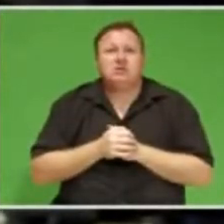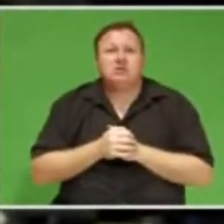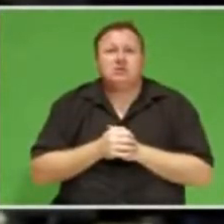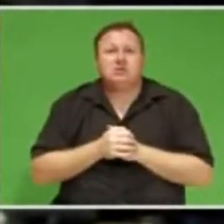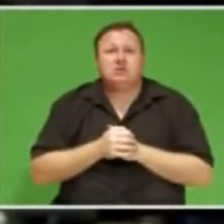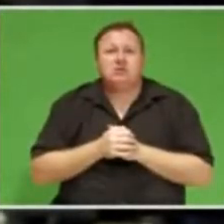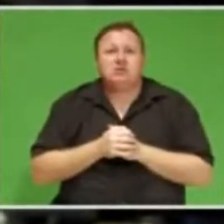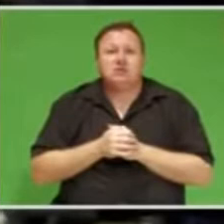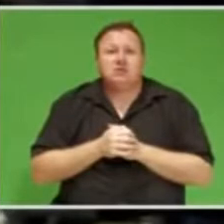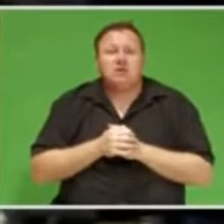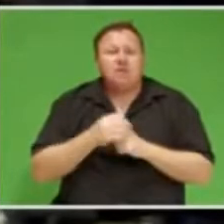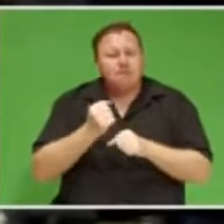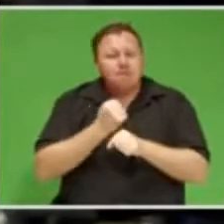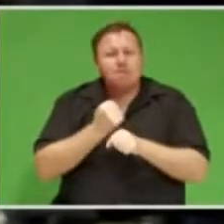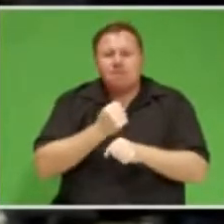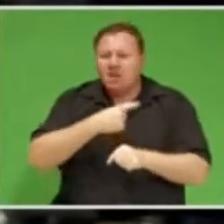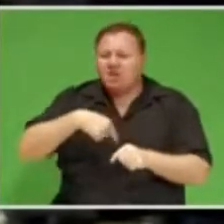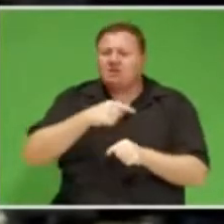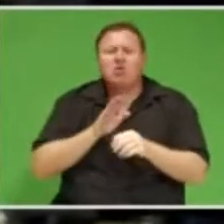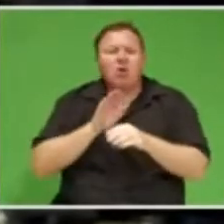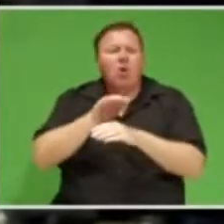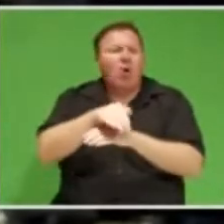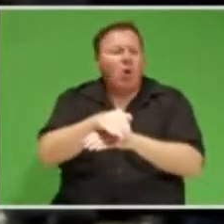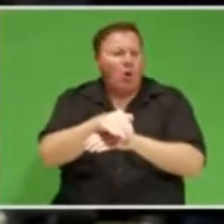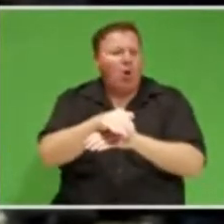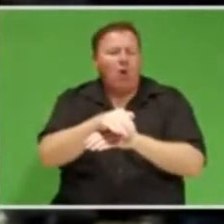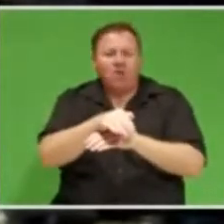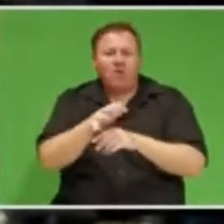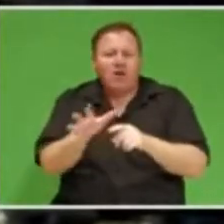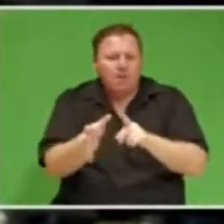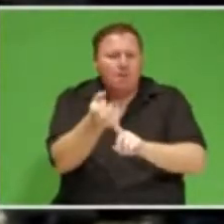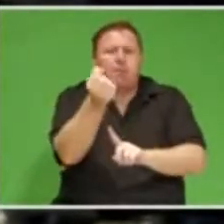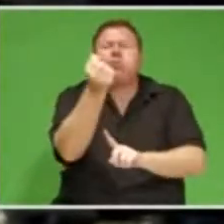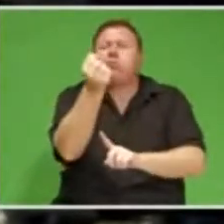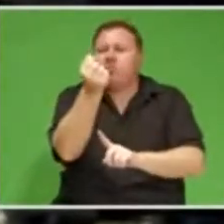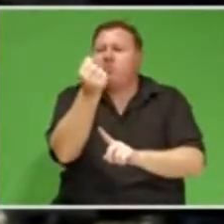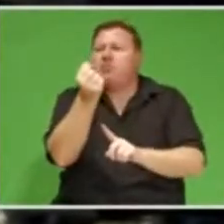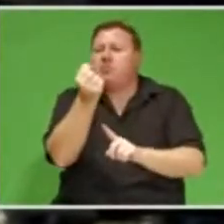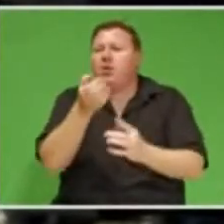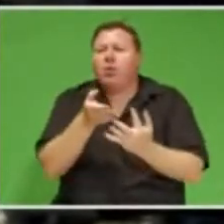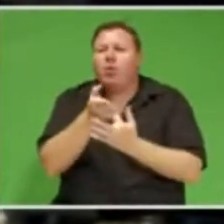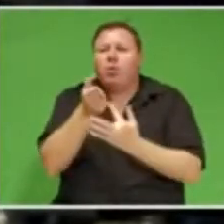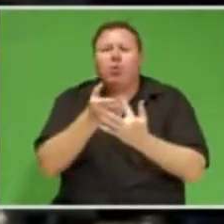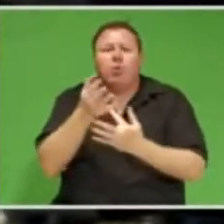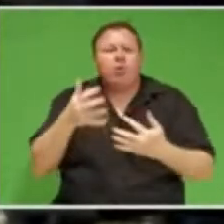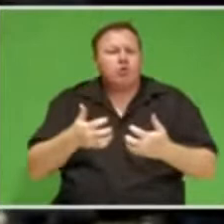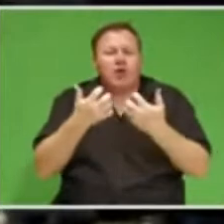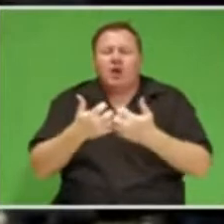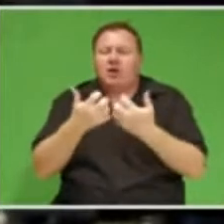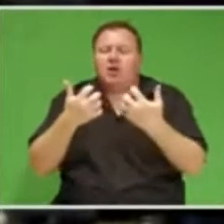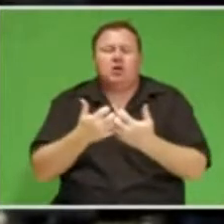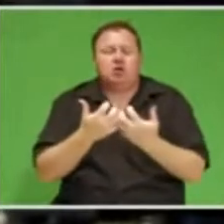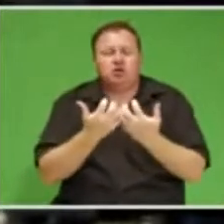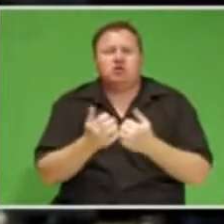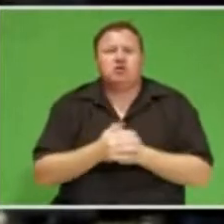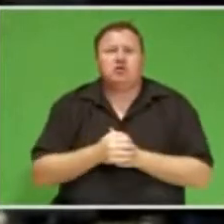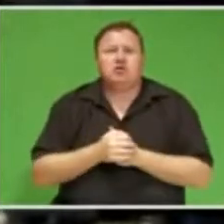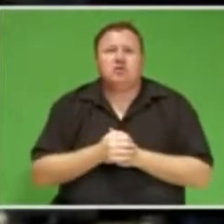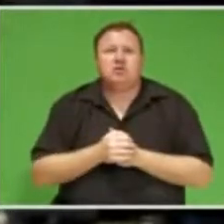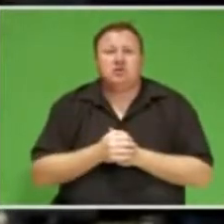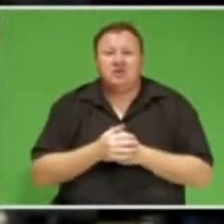even the greatest of difficulties. And difficulties we have by the